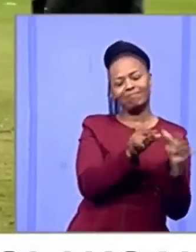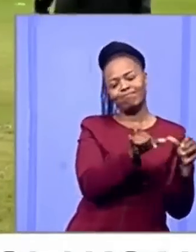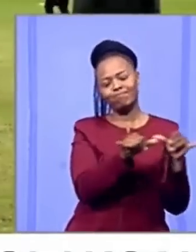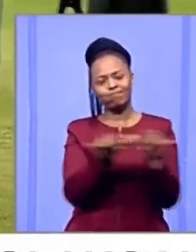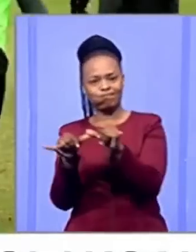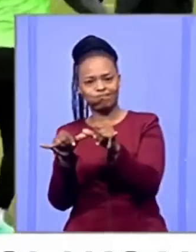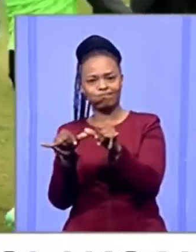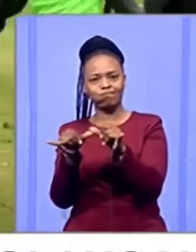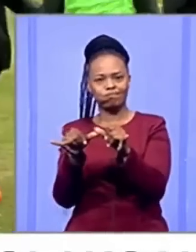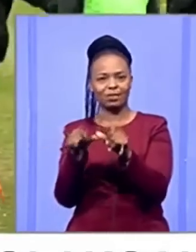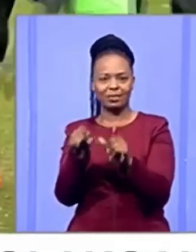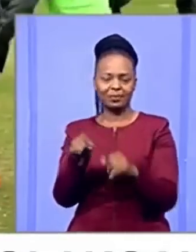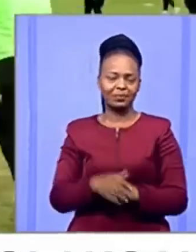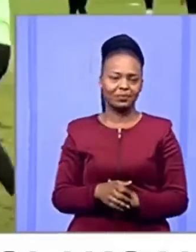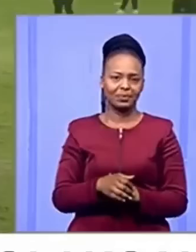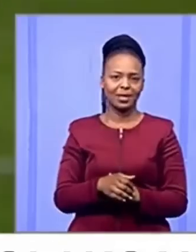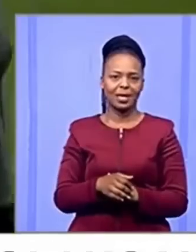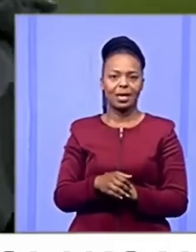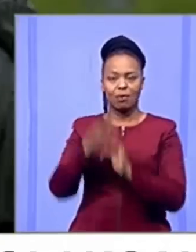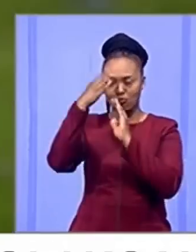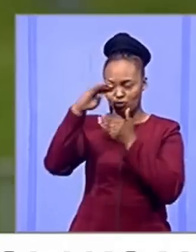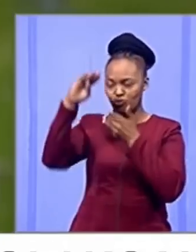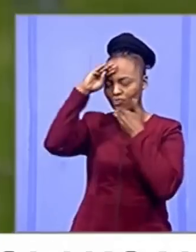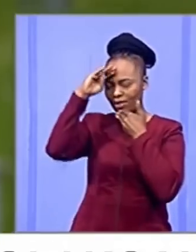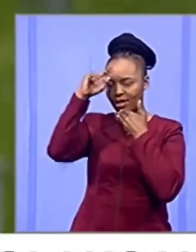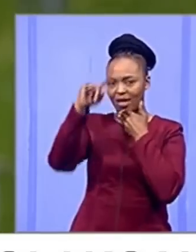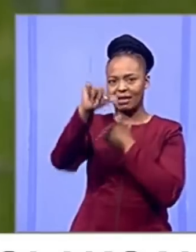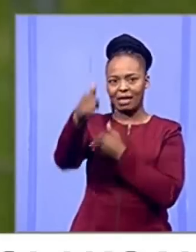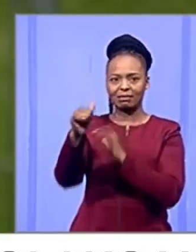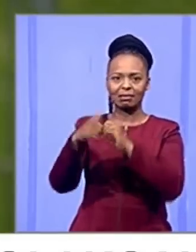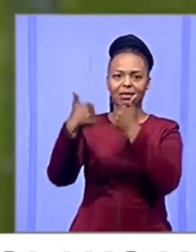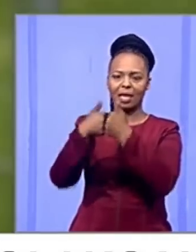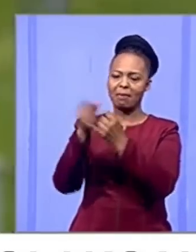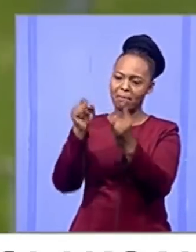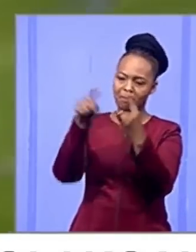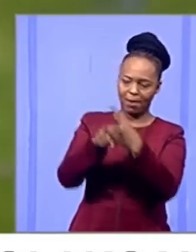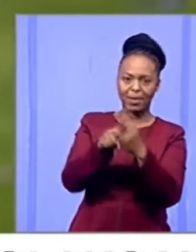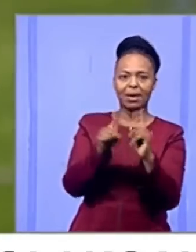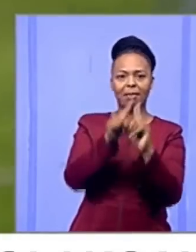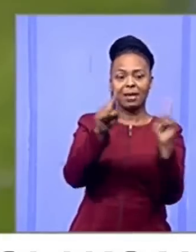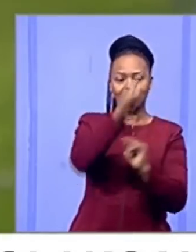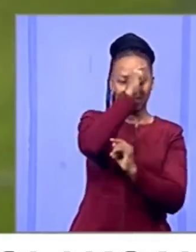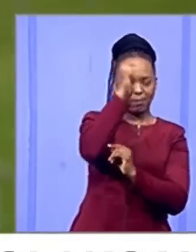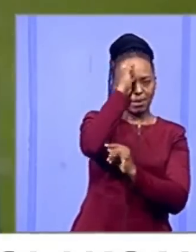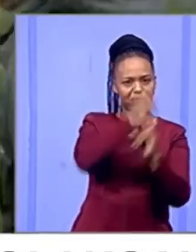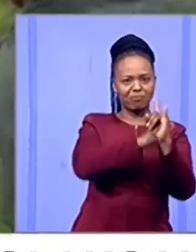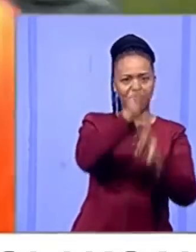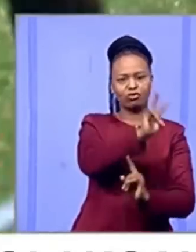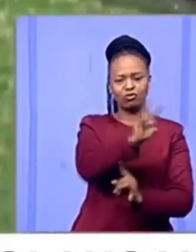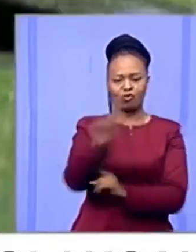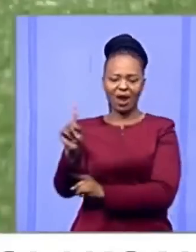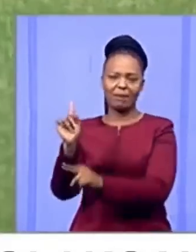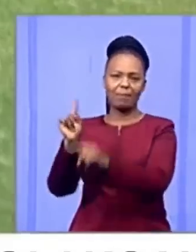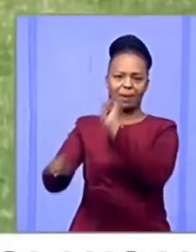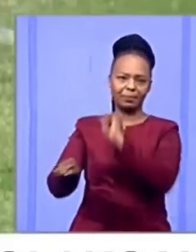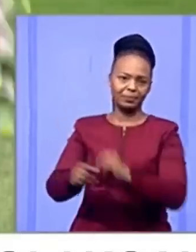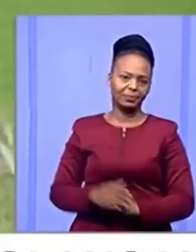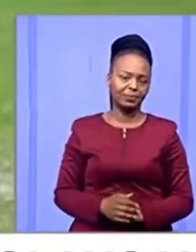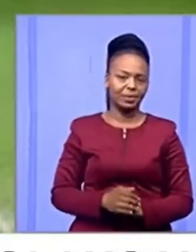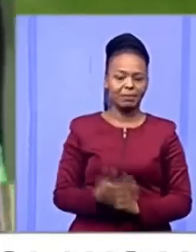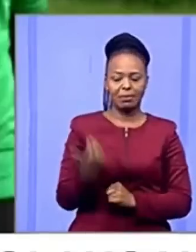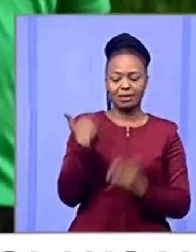yeo e latelago Botswana e ile ya nweša pele e fela Bafana ba fentše papadi ka 2-1. Papading ya